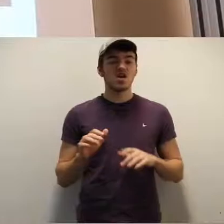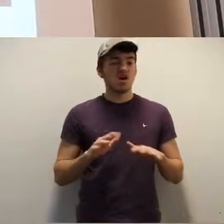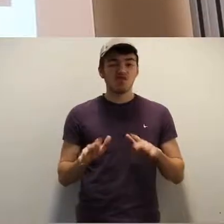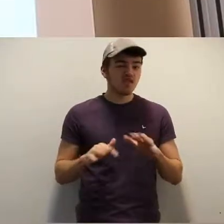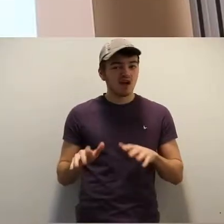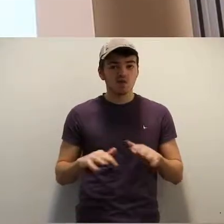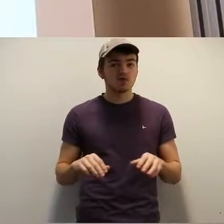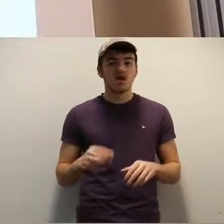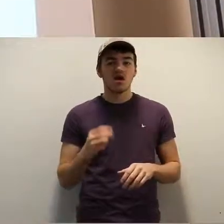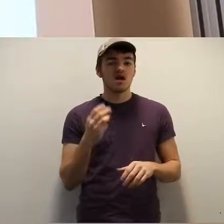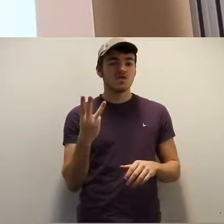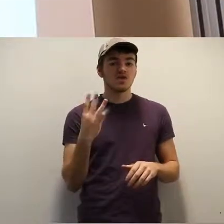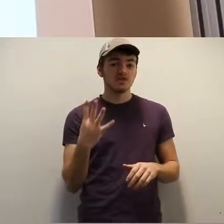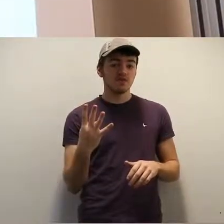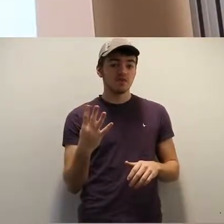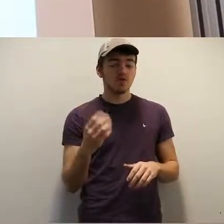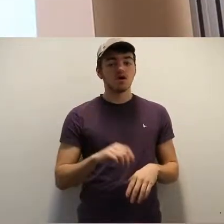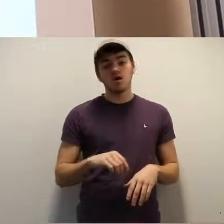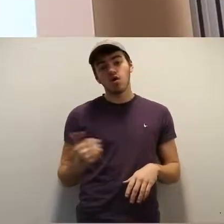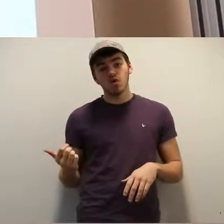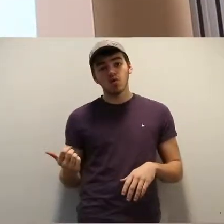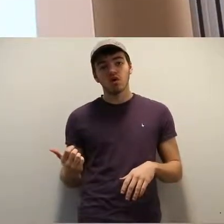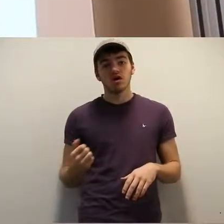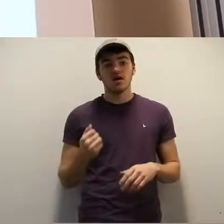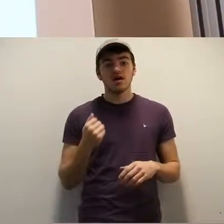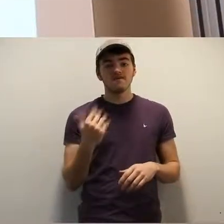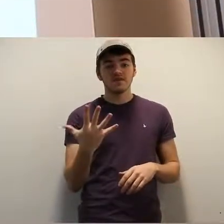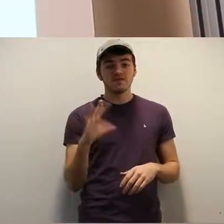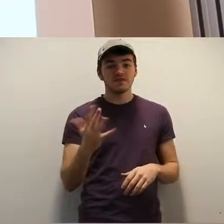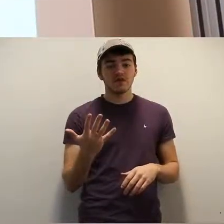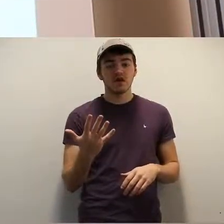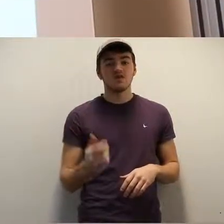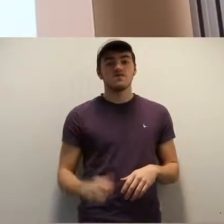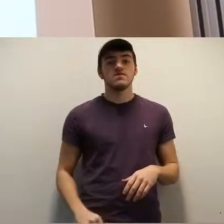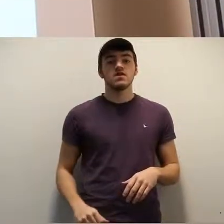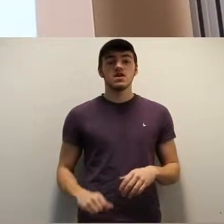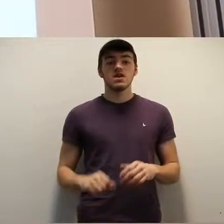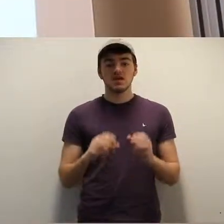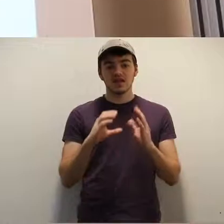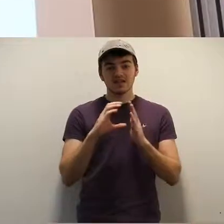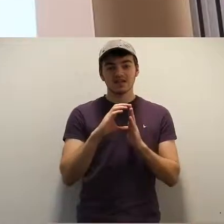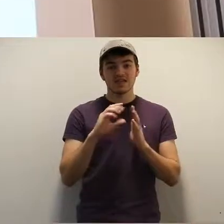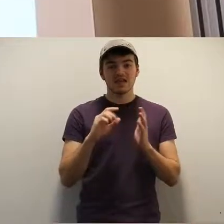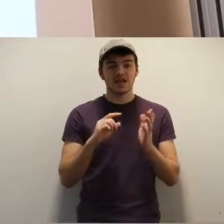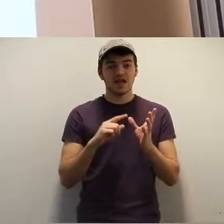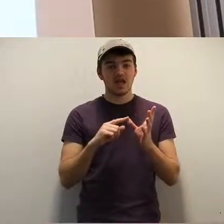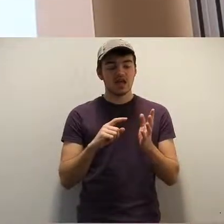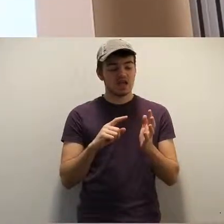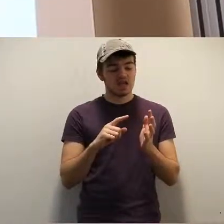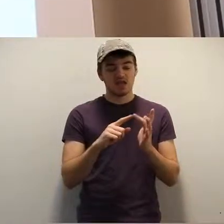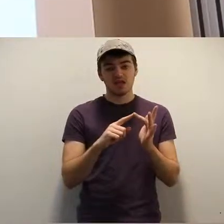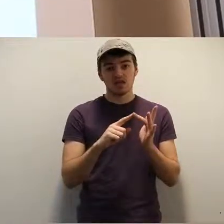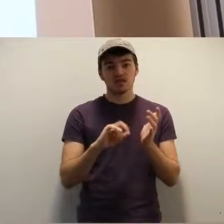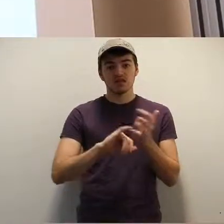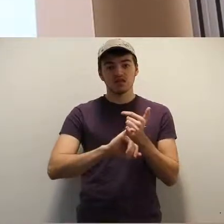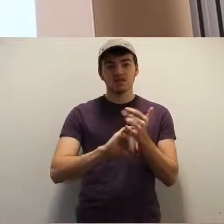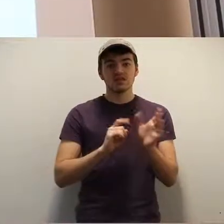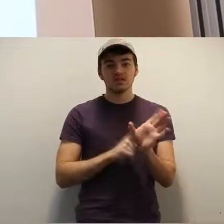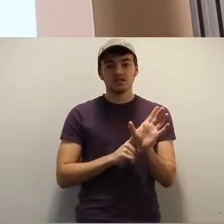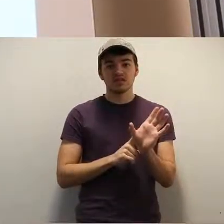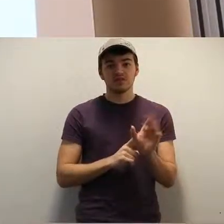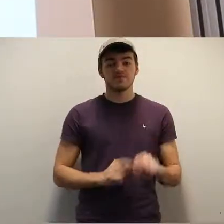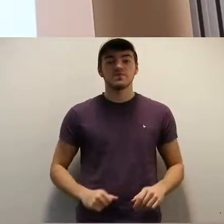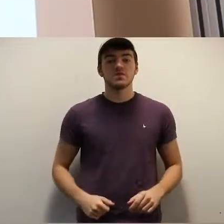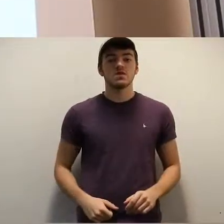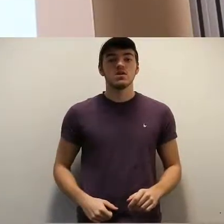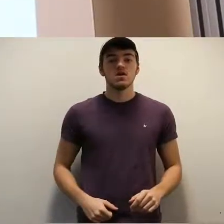it. Human faces display ratios similar to that of the golden ratio. The mouth and nose are each positioned at golden